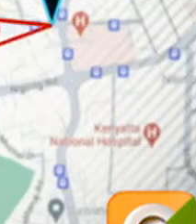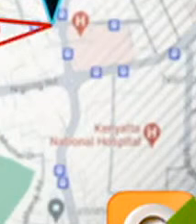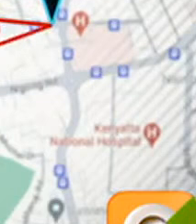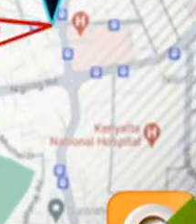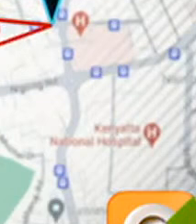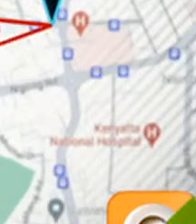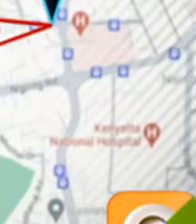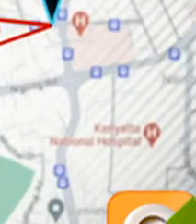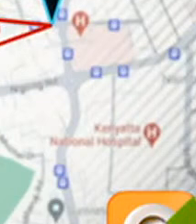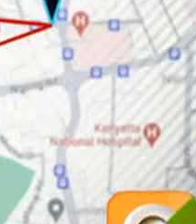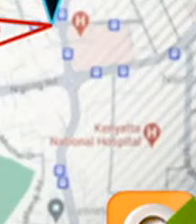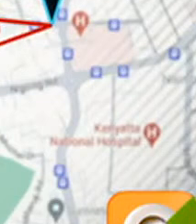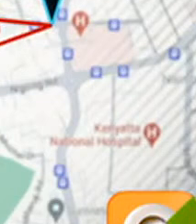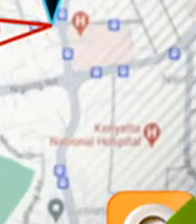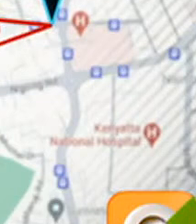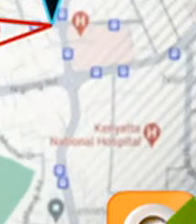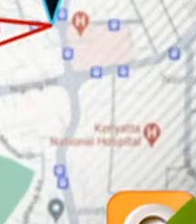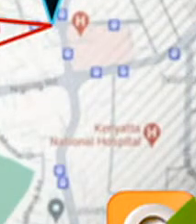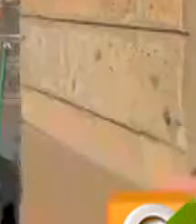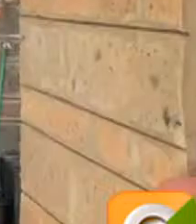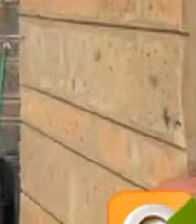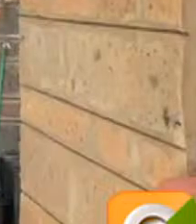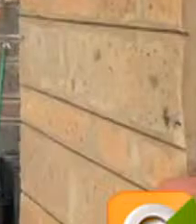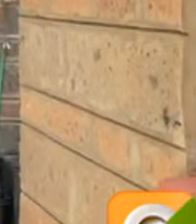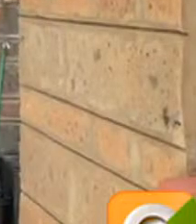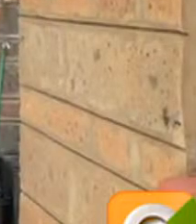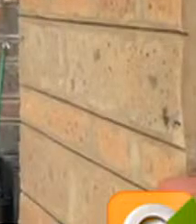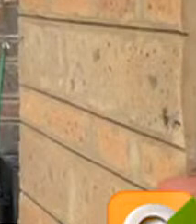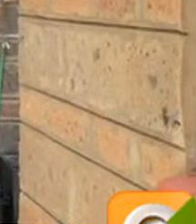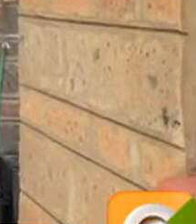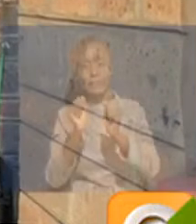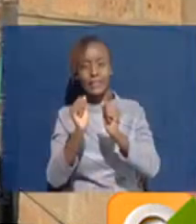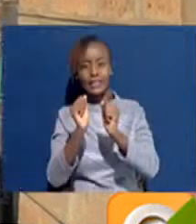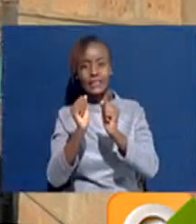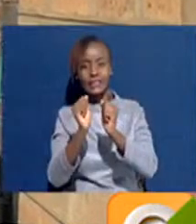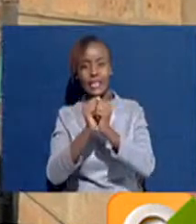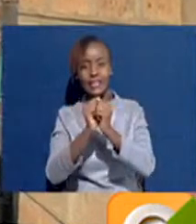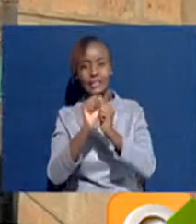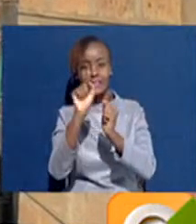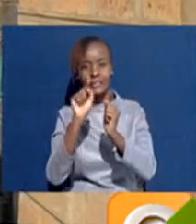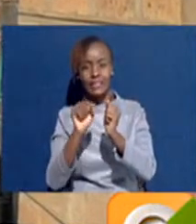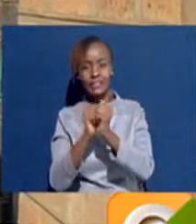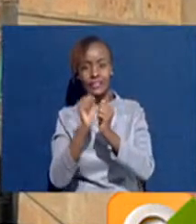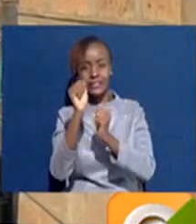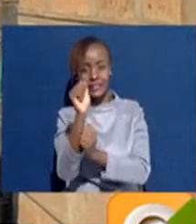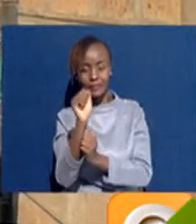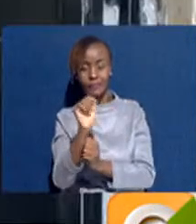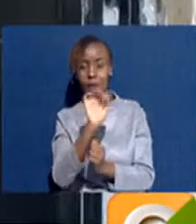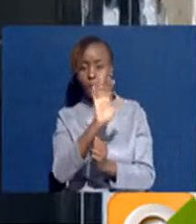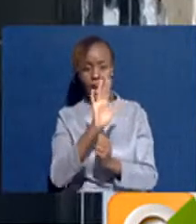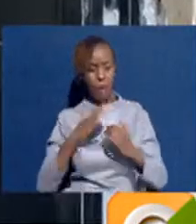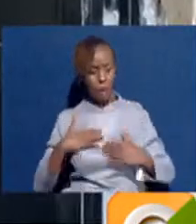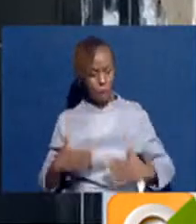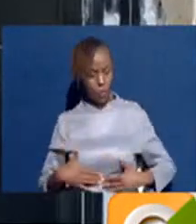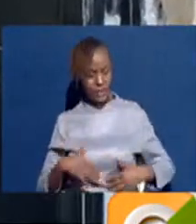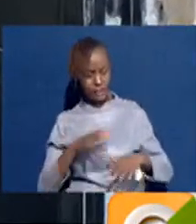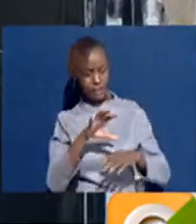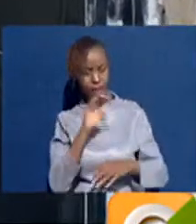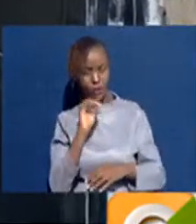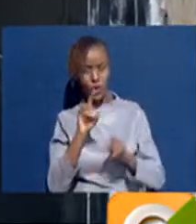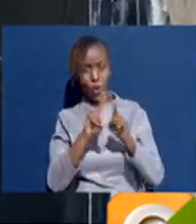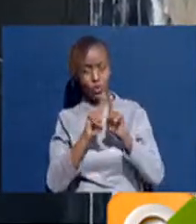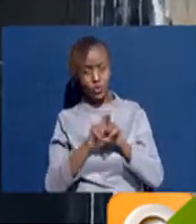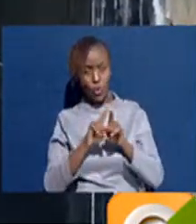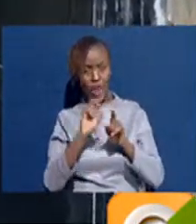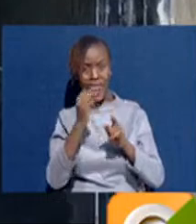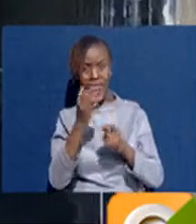going home around 10:15 p.m. Two kitchen knives recovered next to Maigo's body bore similar sets of